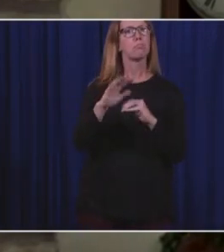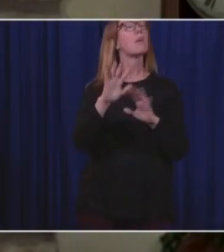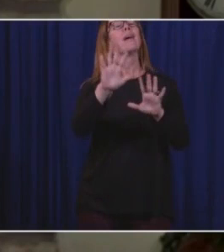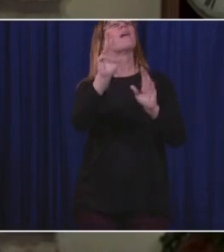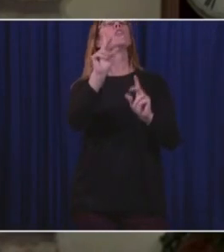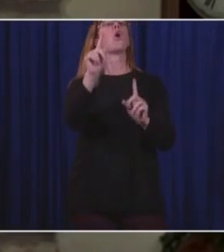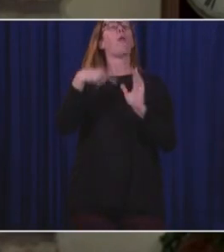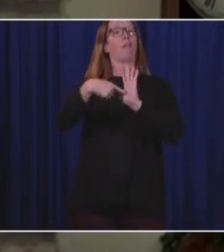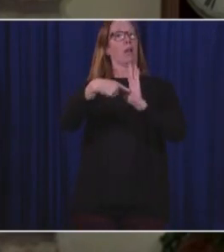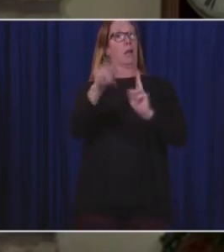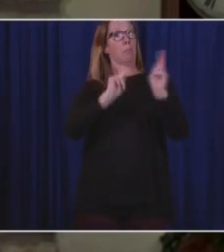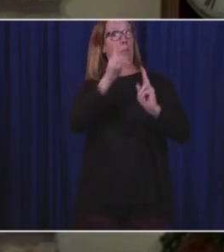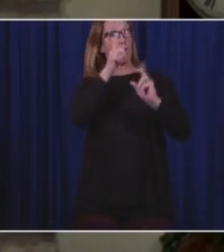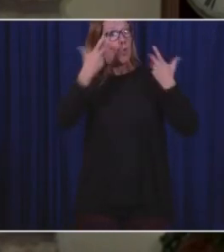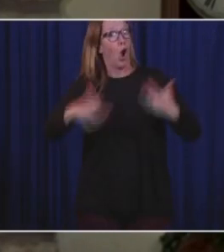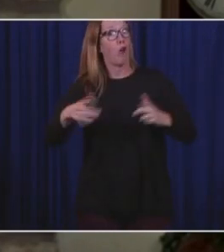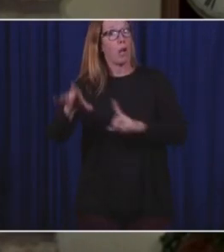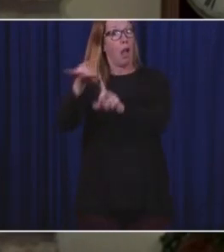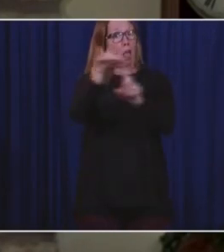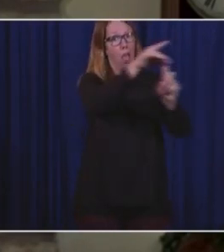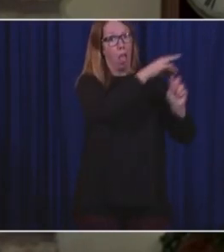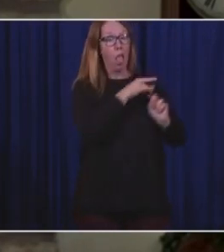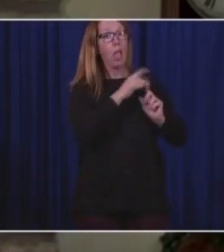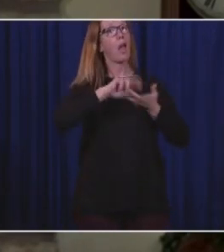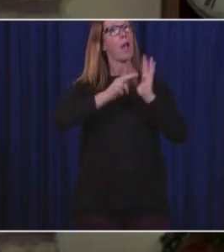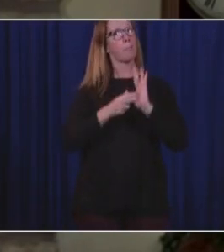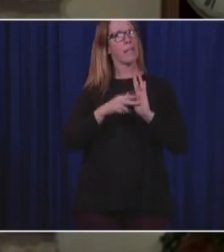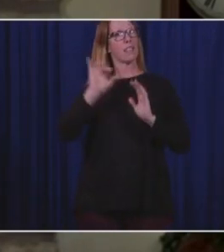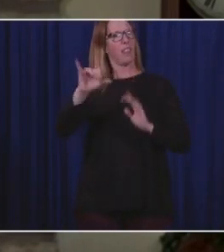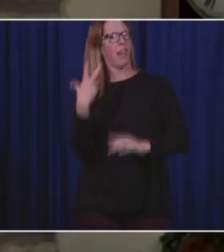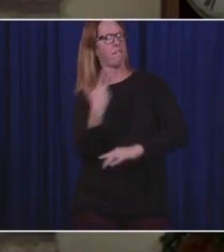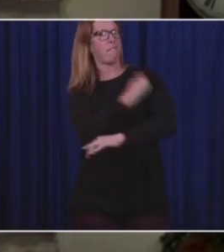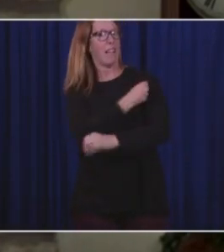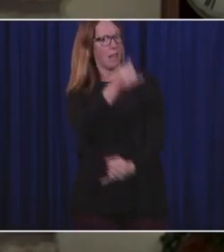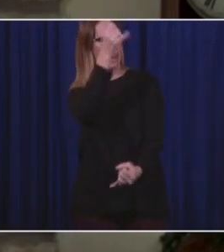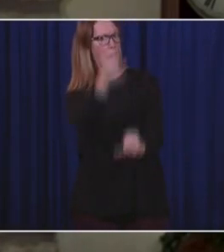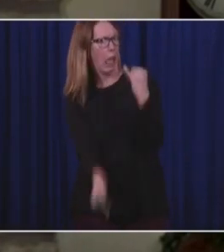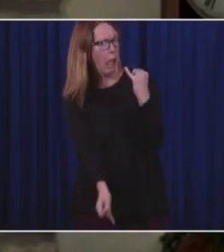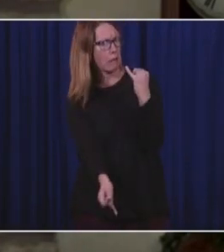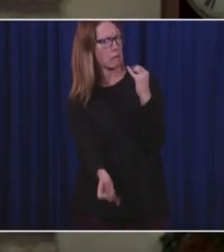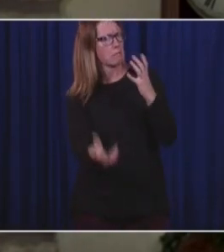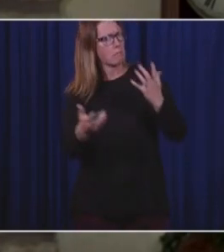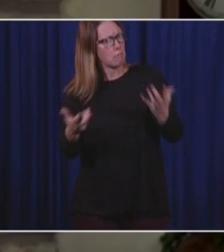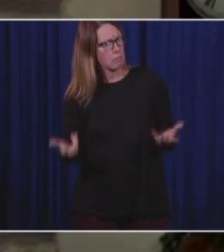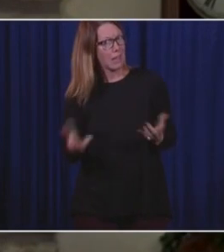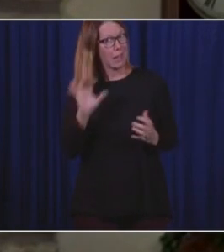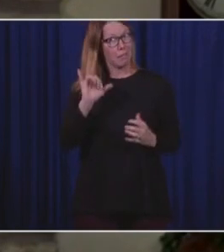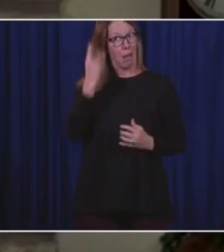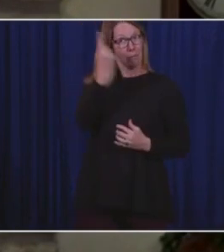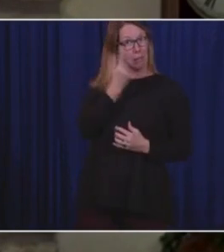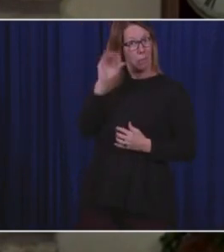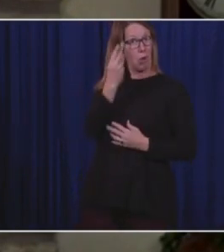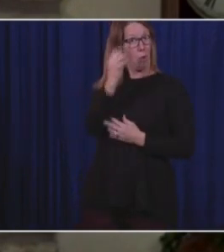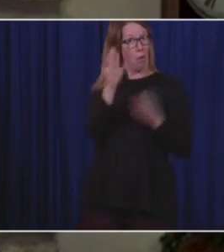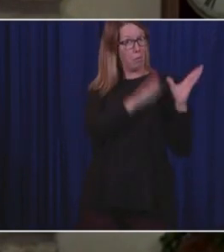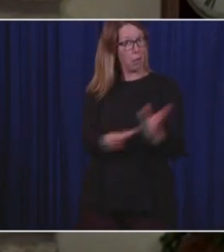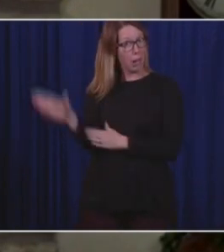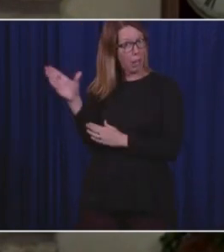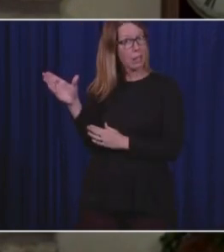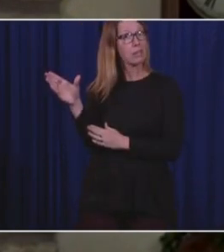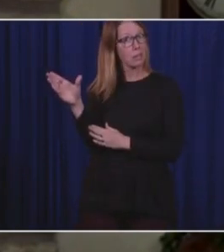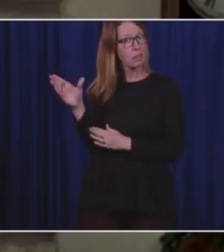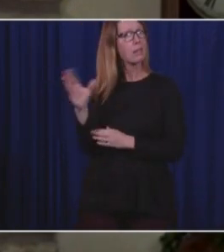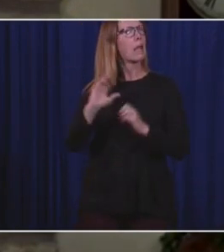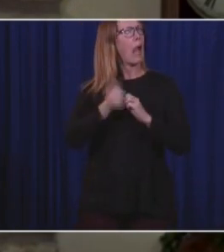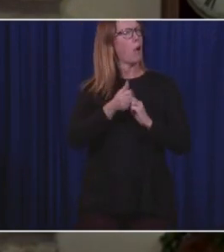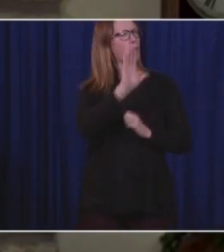been infected. If we vaccinate them last, we could do a better job of fighting the virus. Is that something that Ohio intends to do? And if so, how would you